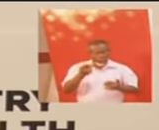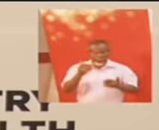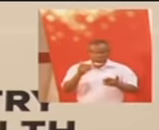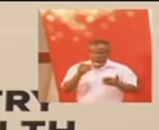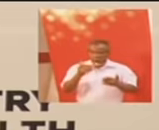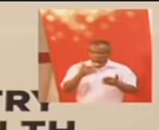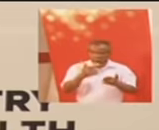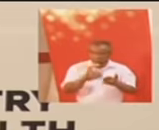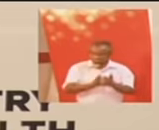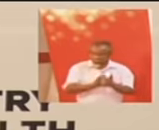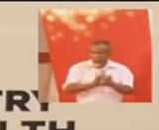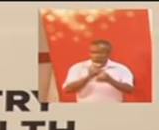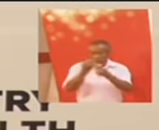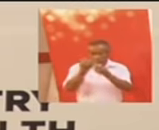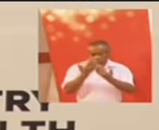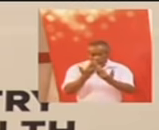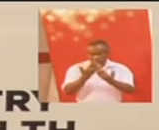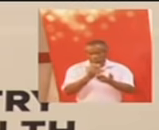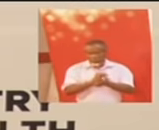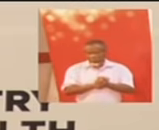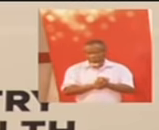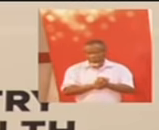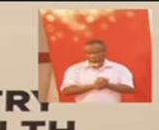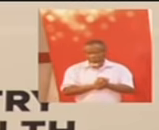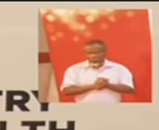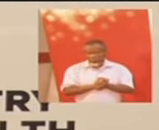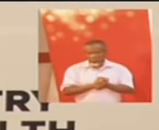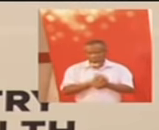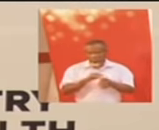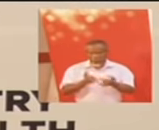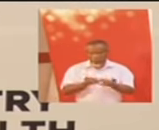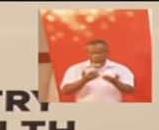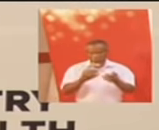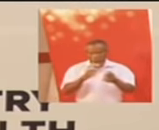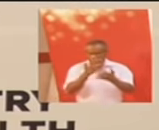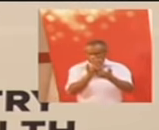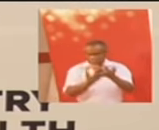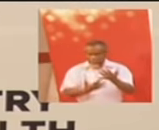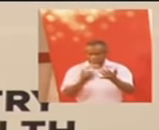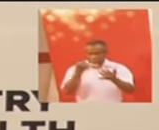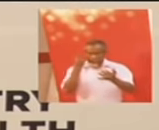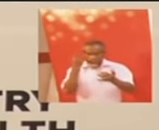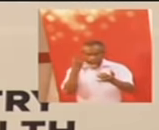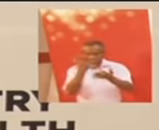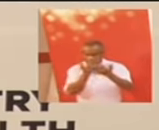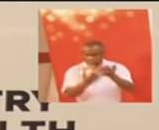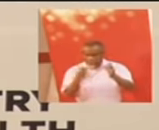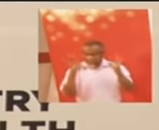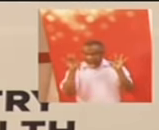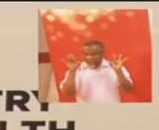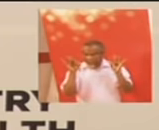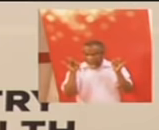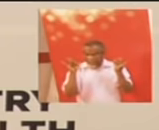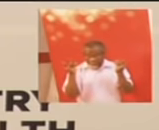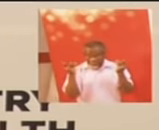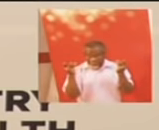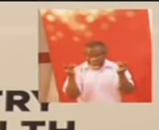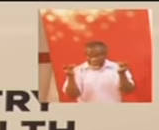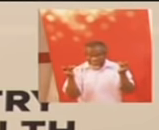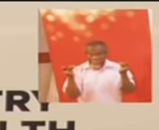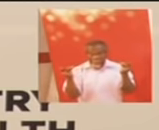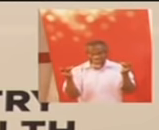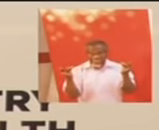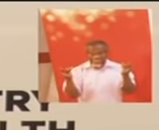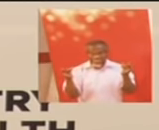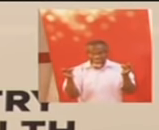the effects in terms of thrombotic phenomenon that has occurred, and we have seen even in childhood. So in terms of the